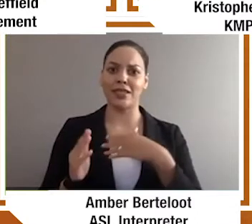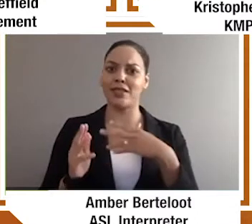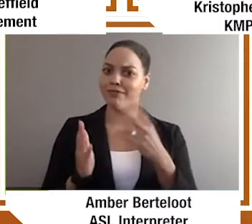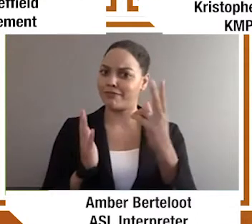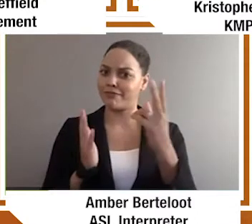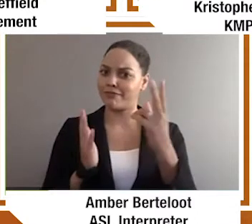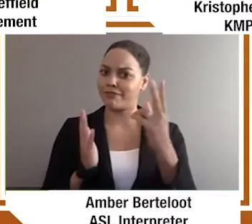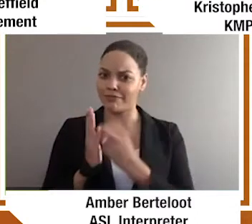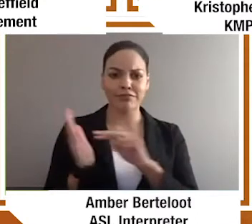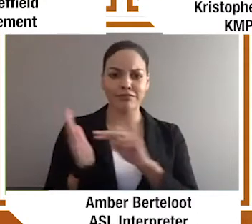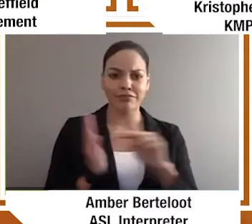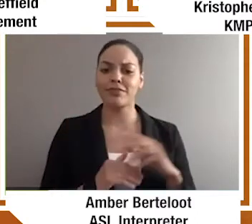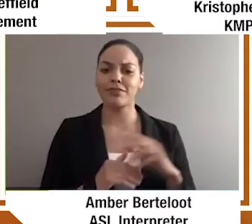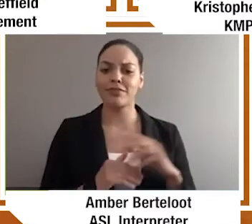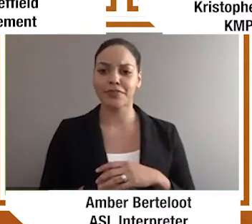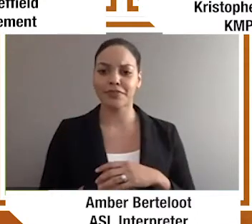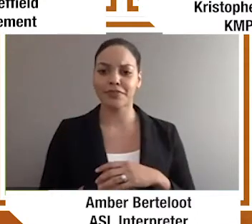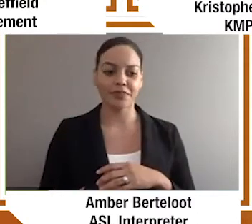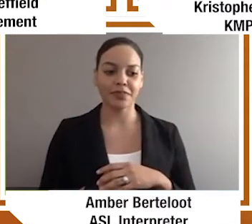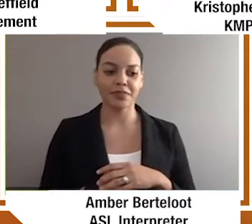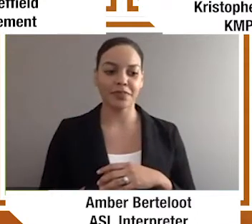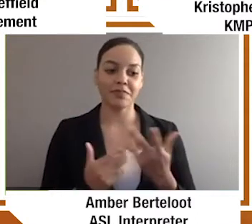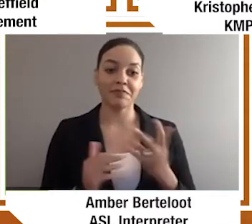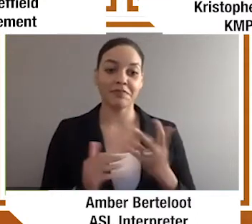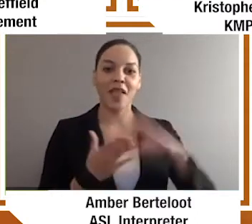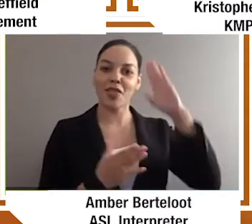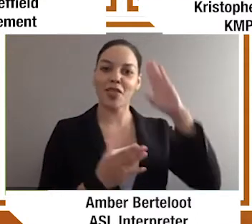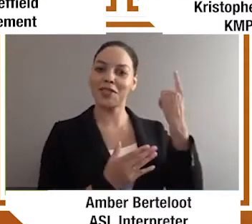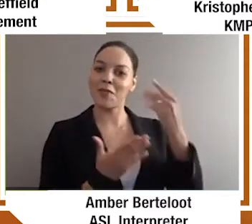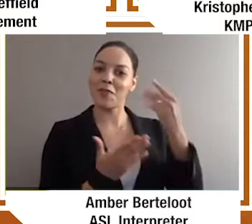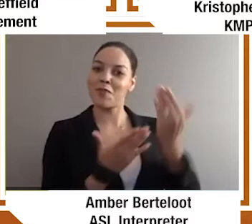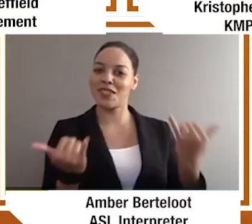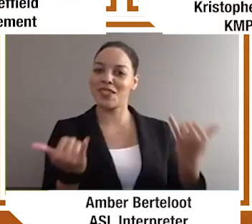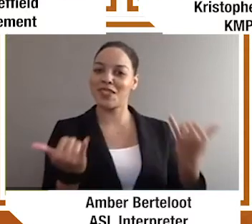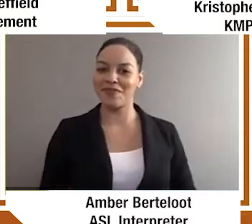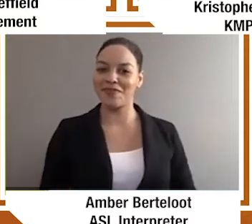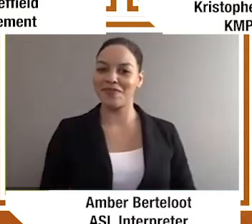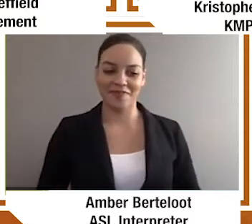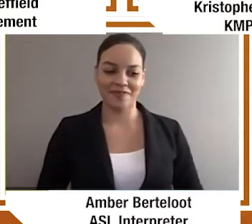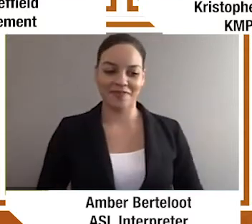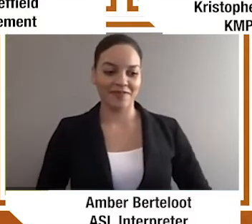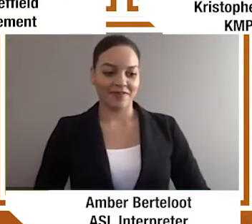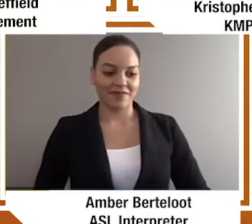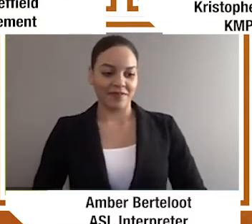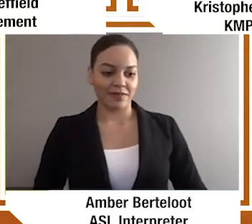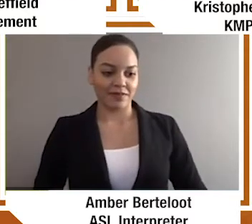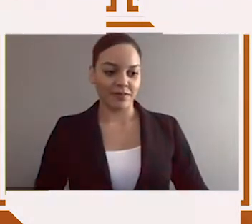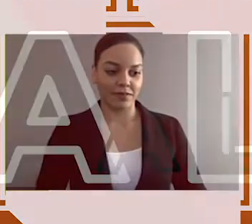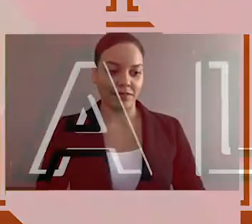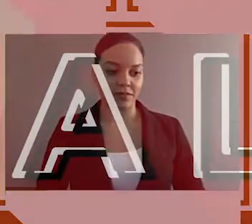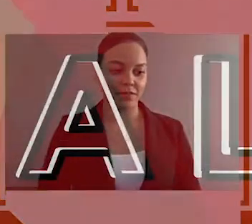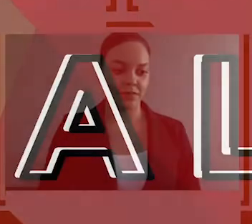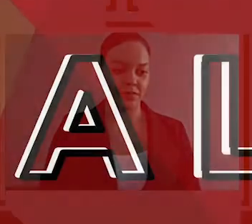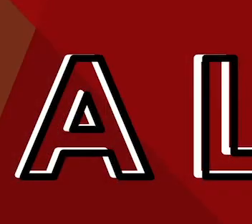you can, you know, learn yourself something, as the old folks say, learn yourself something today. Now we're going to go ahead and hop into our game break. That was such a